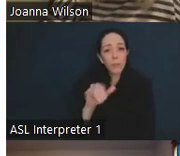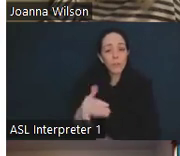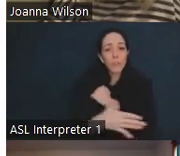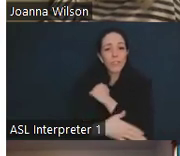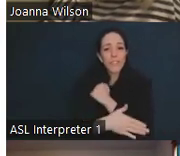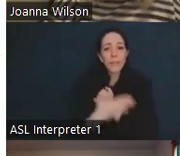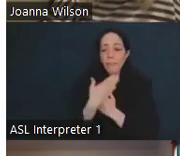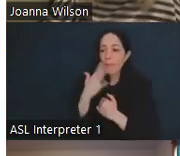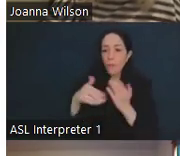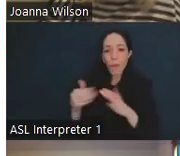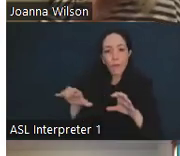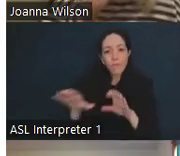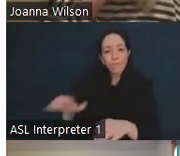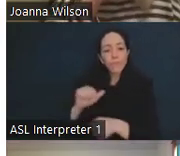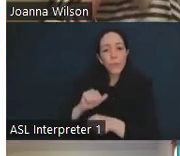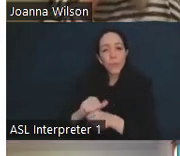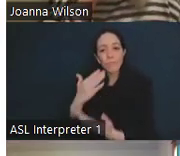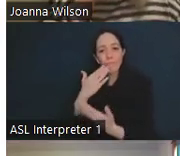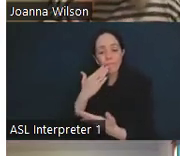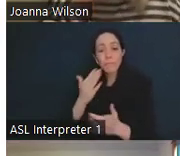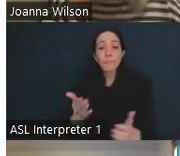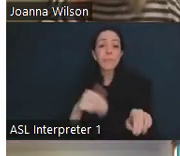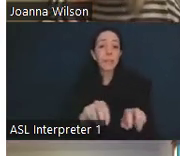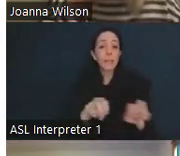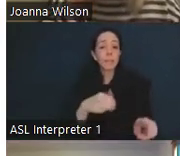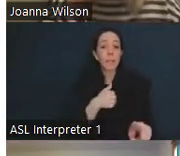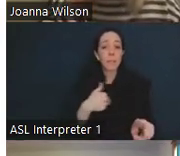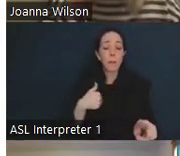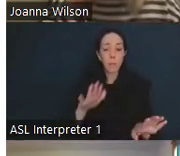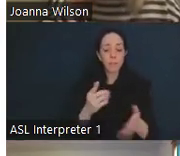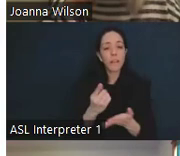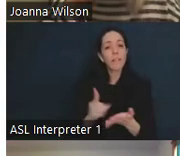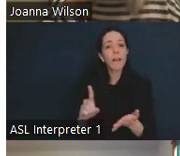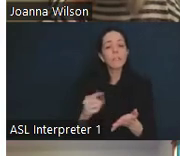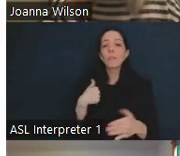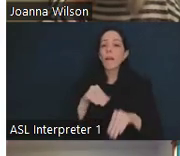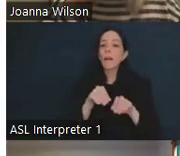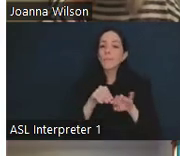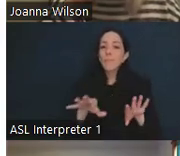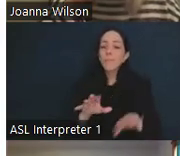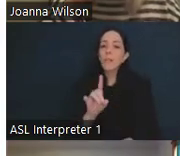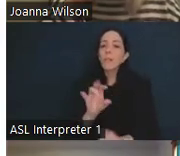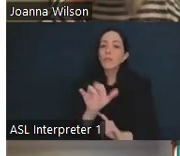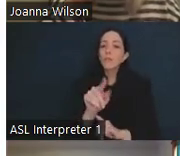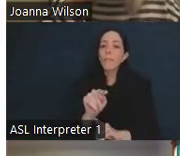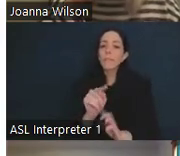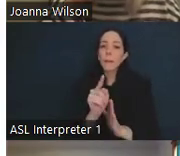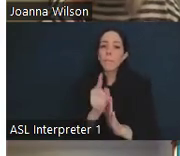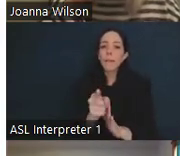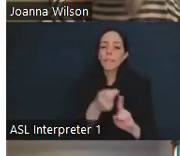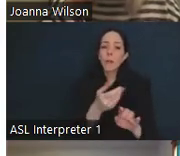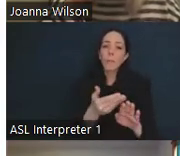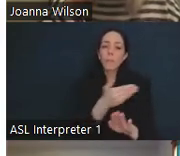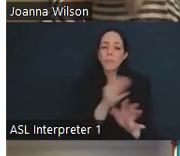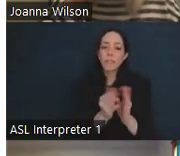rural Oregon. Committee members, last week you received draft minutes to review. Please take a moment to review them for